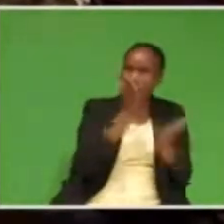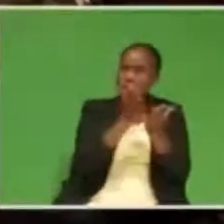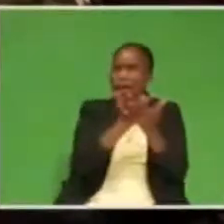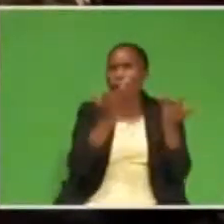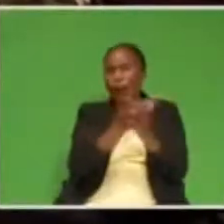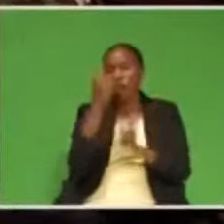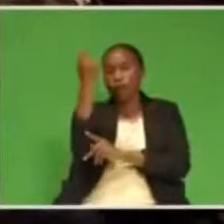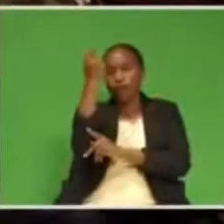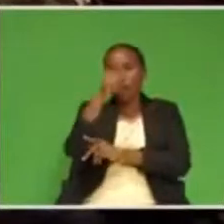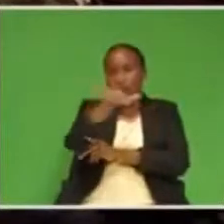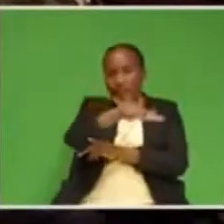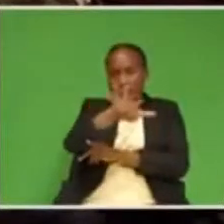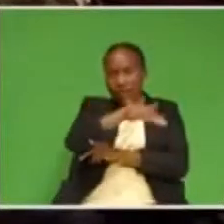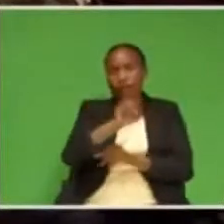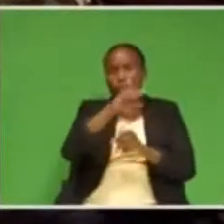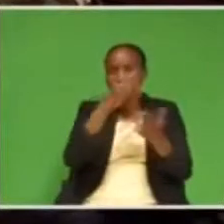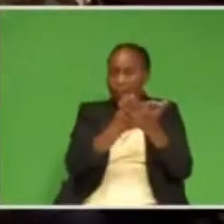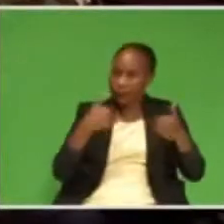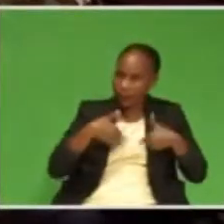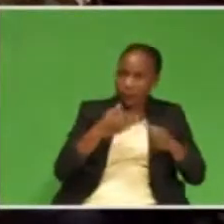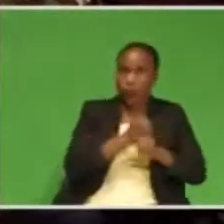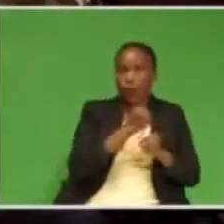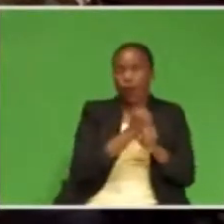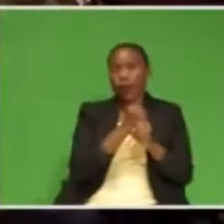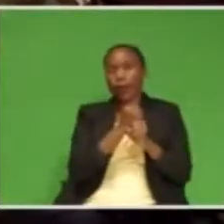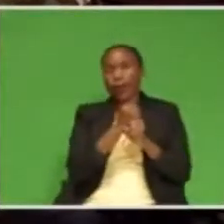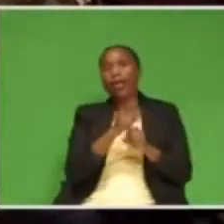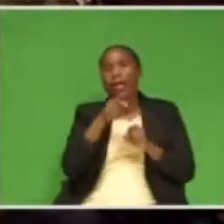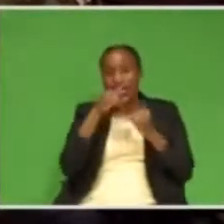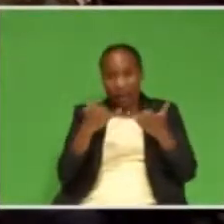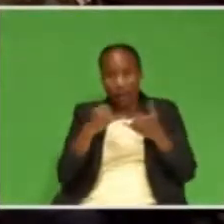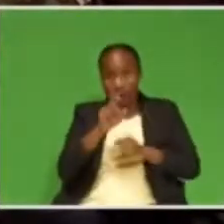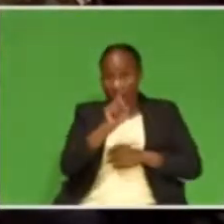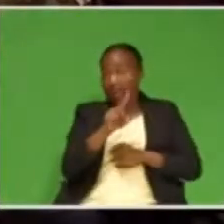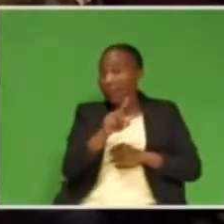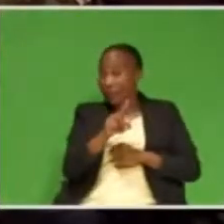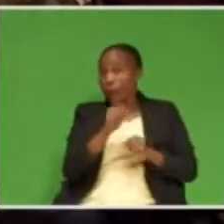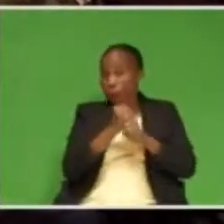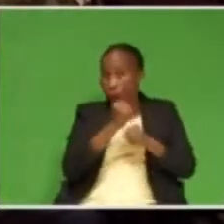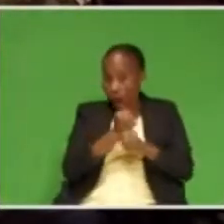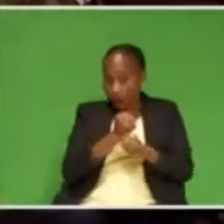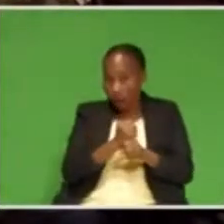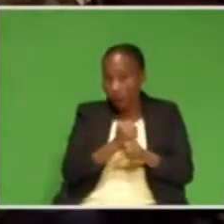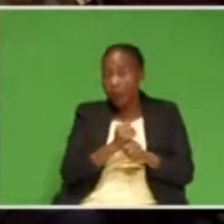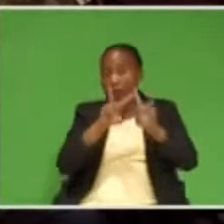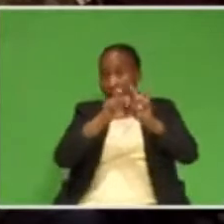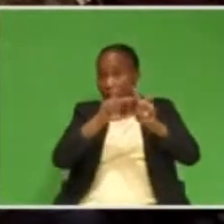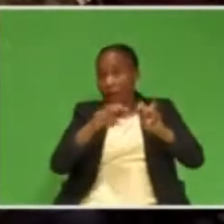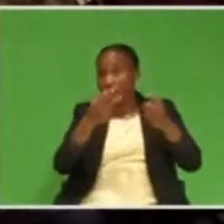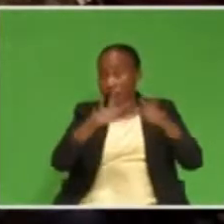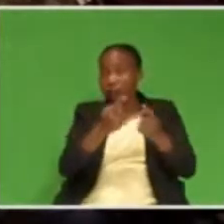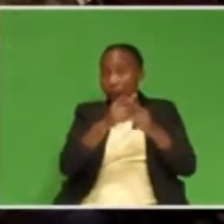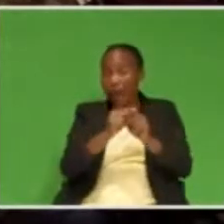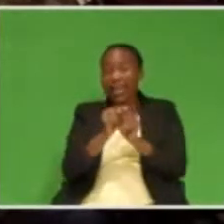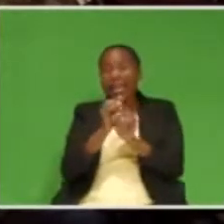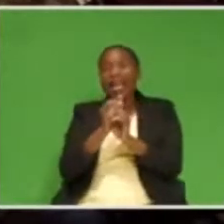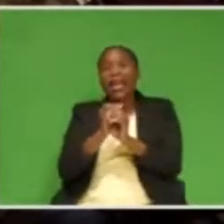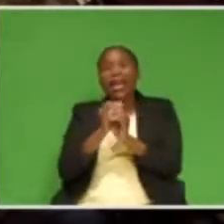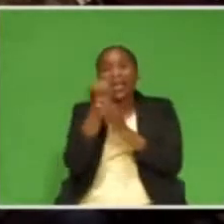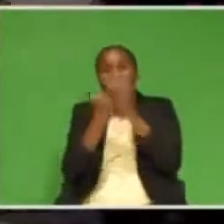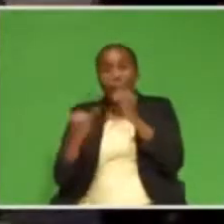areas. Now, this initiative, which was researched by an independent